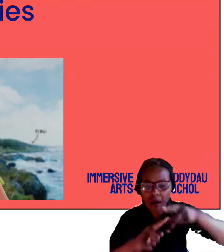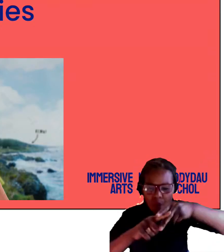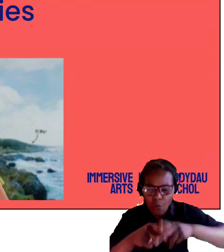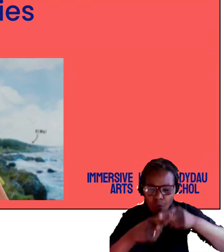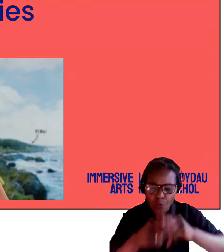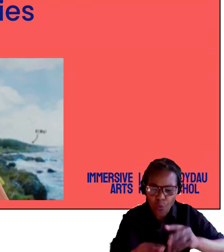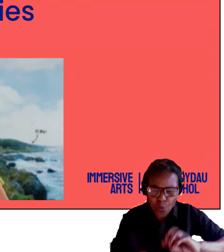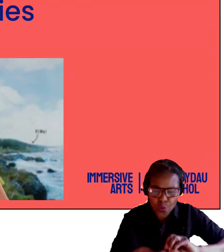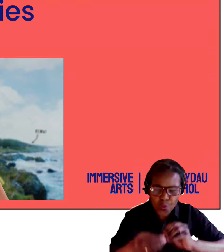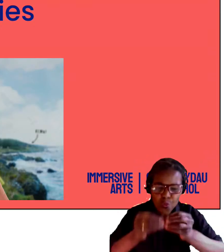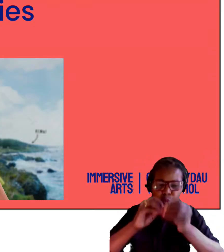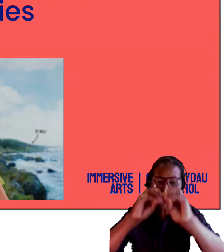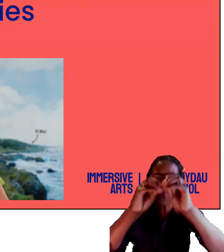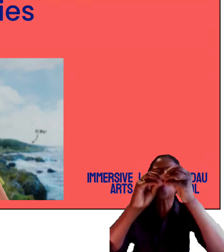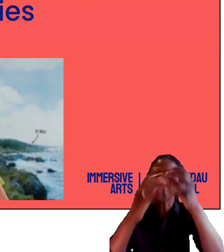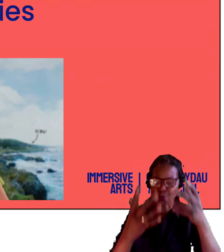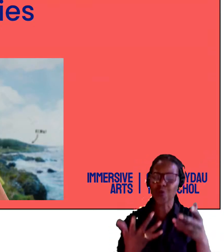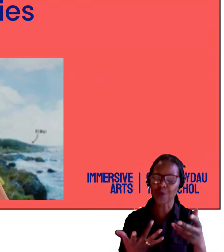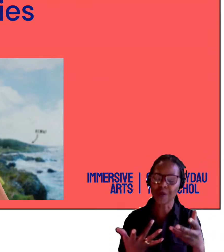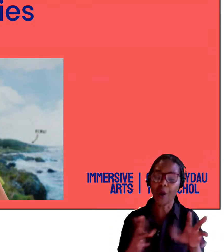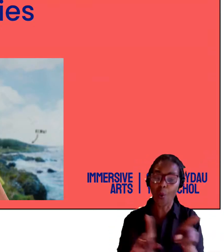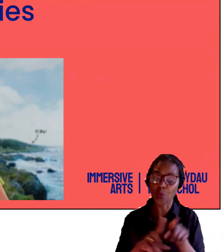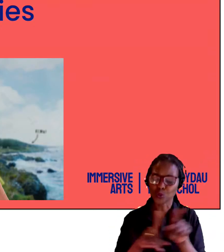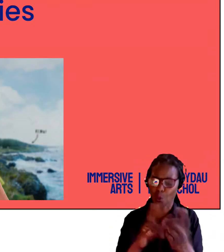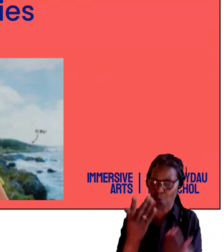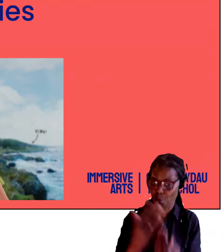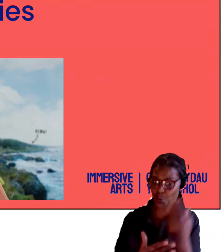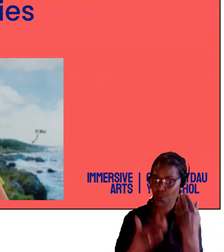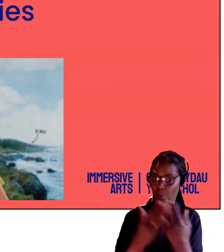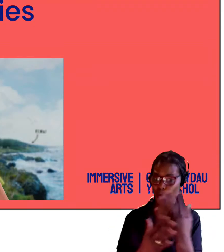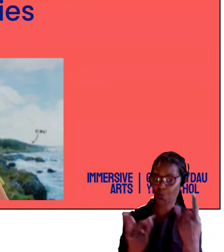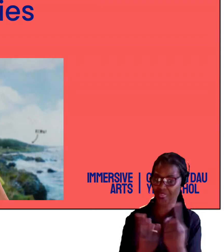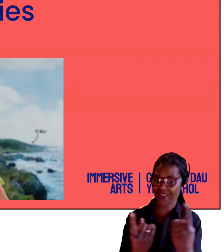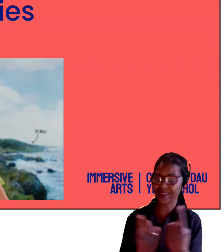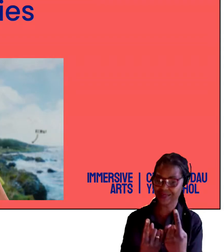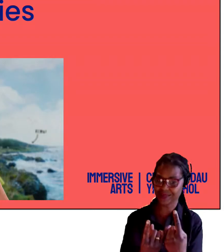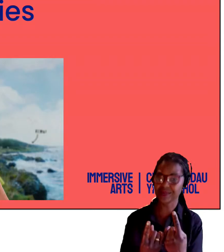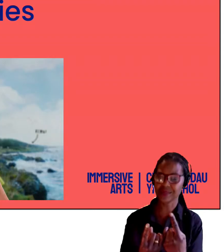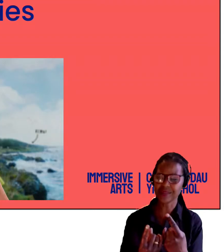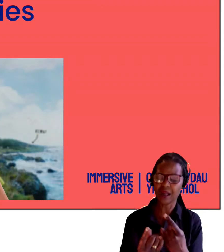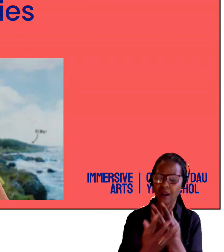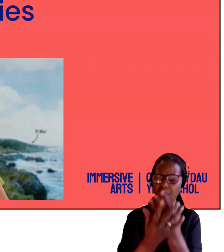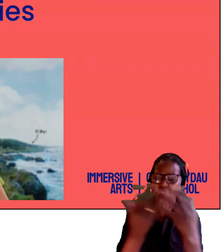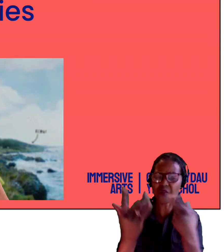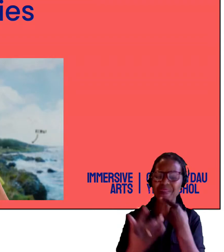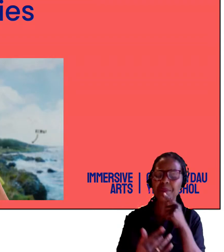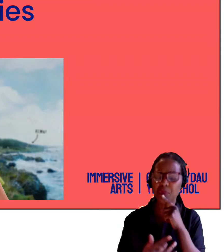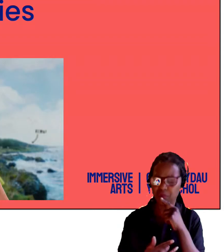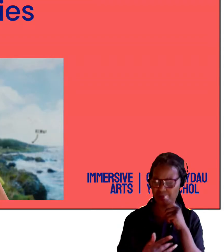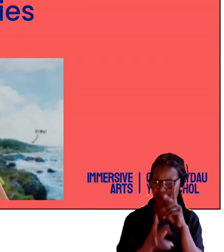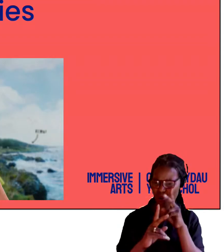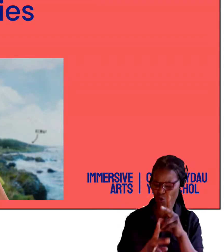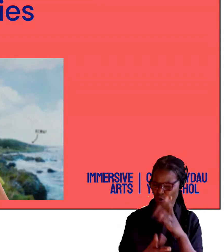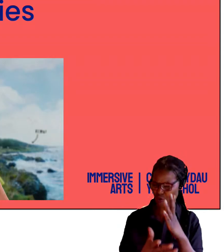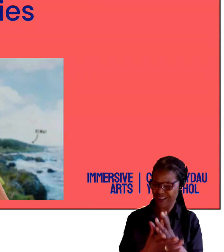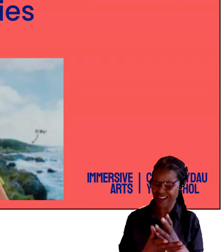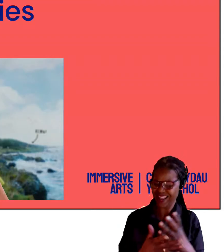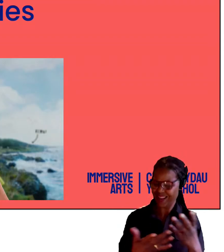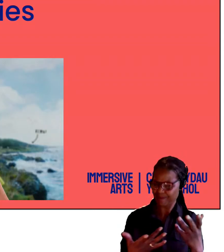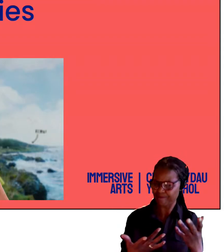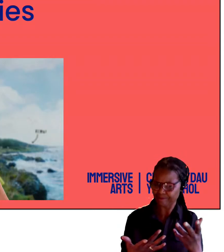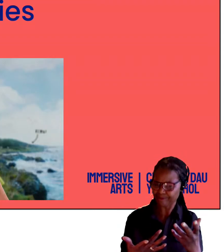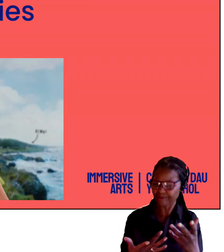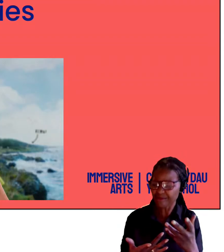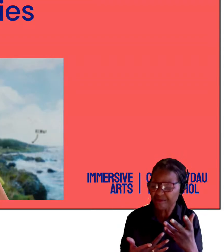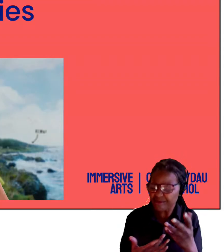studio kit, as well as a number of people who were using their work to look critically at some of the challenges surrounding the ethics and